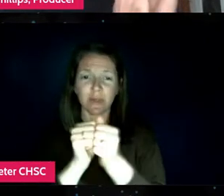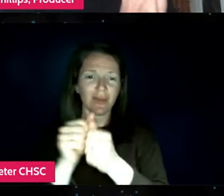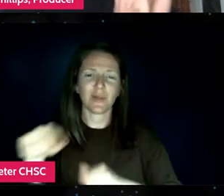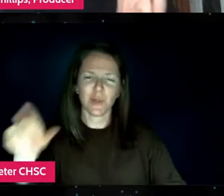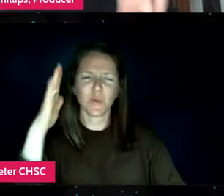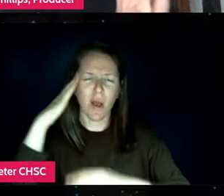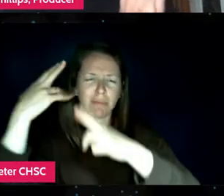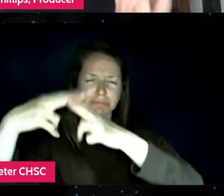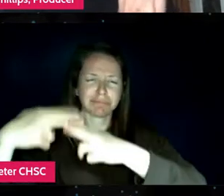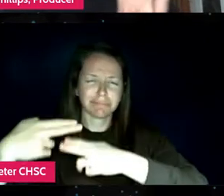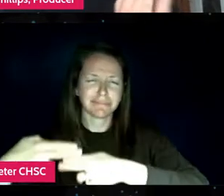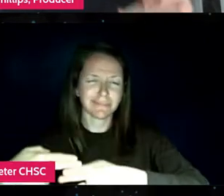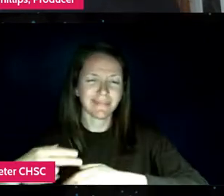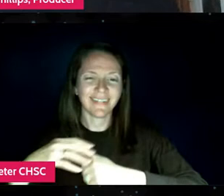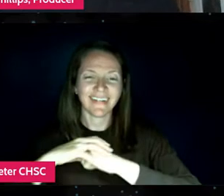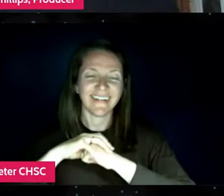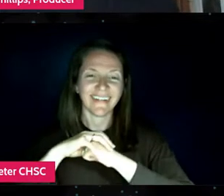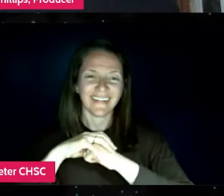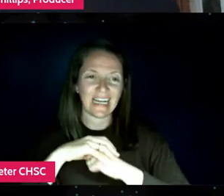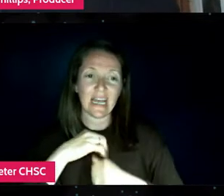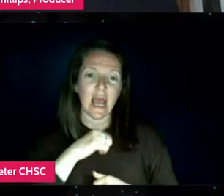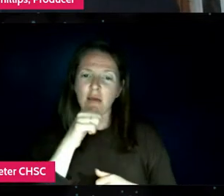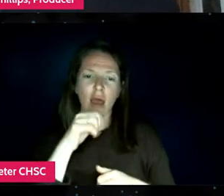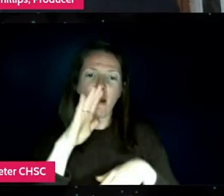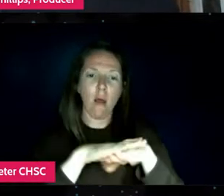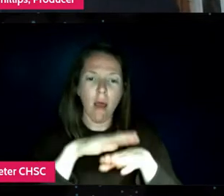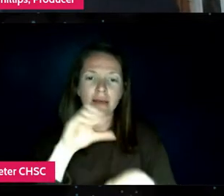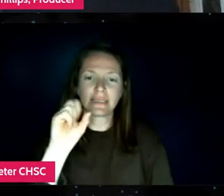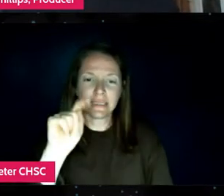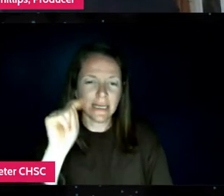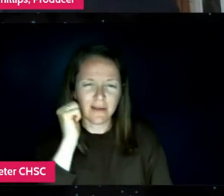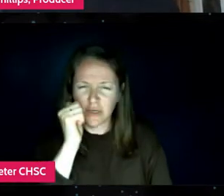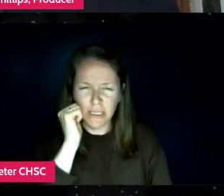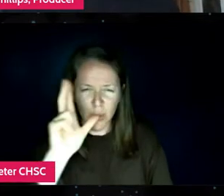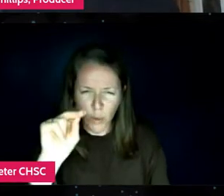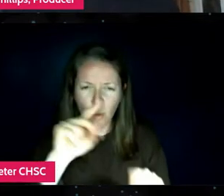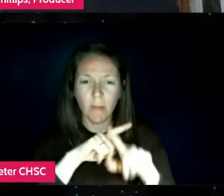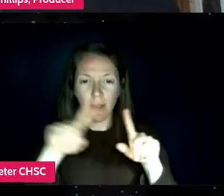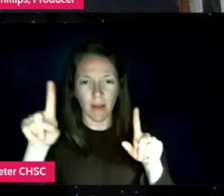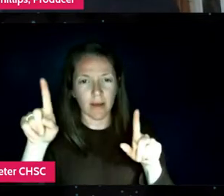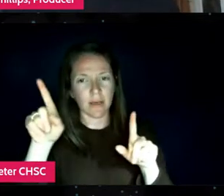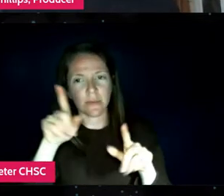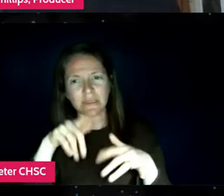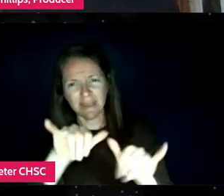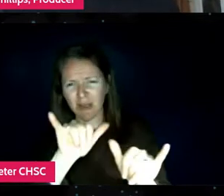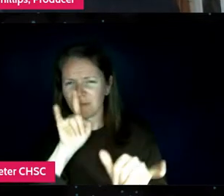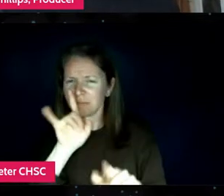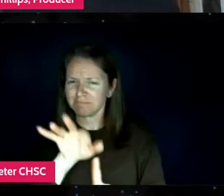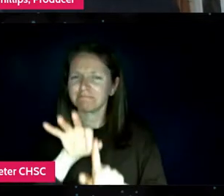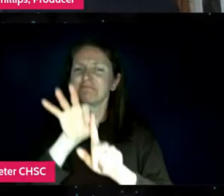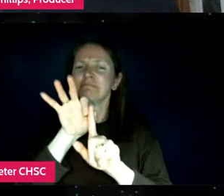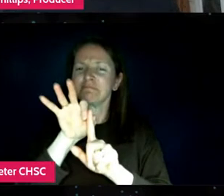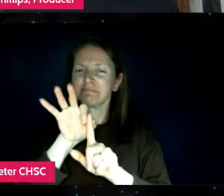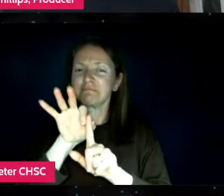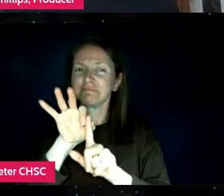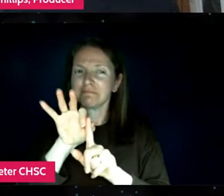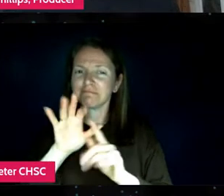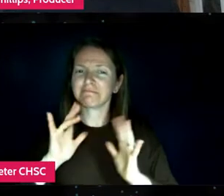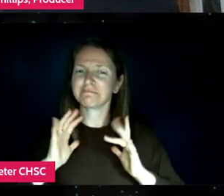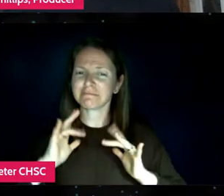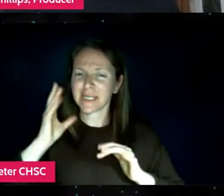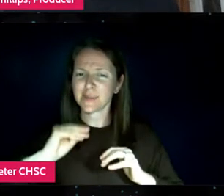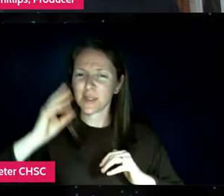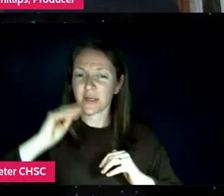are. you know, I mean, I wasn't on set every day, but you know, it was still a very unique experience. You